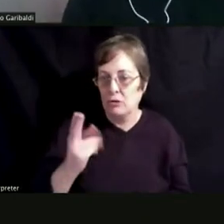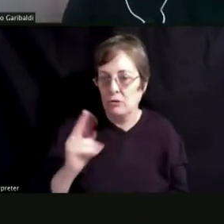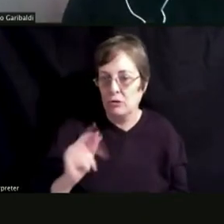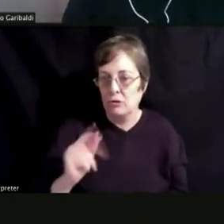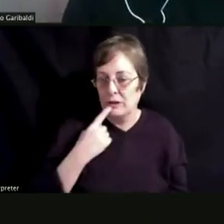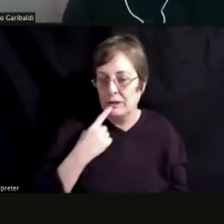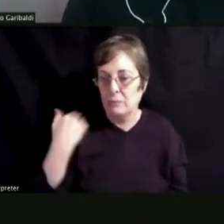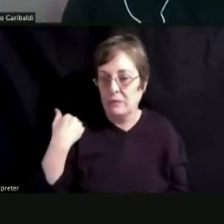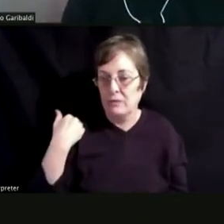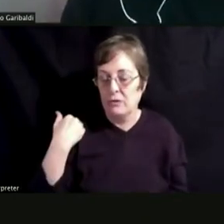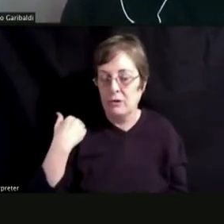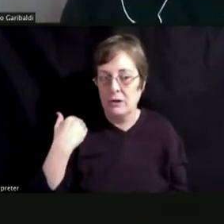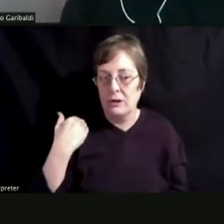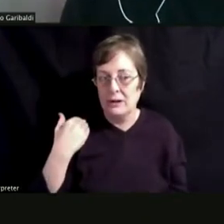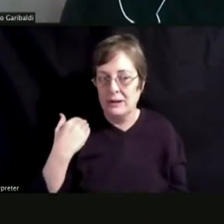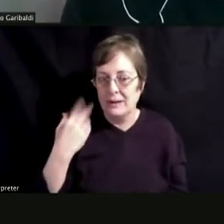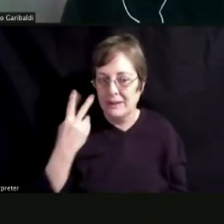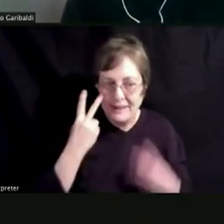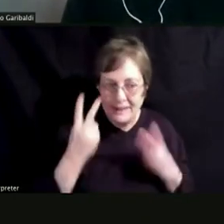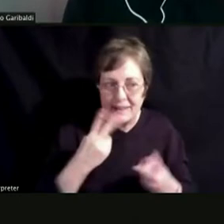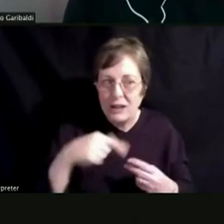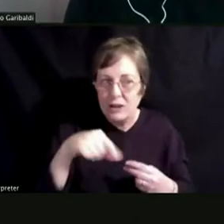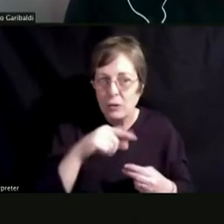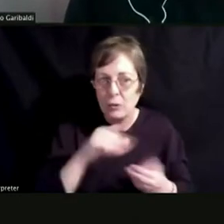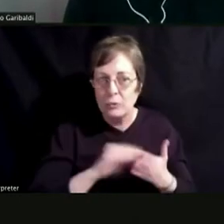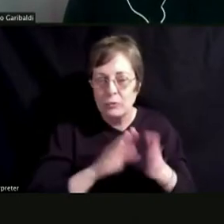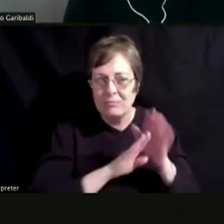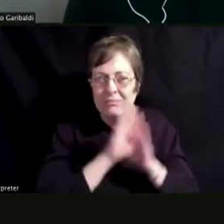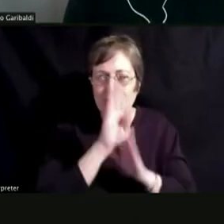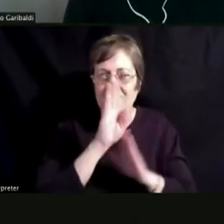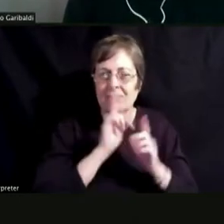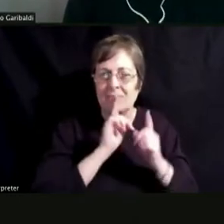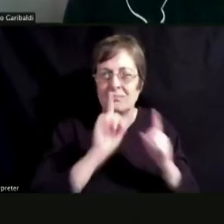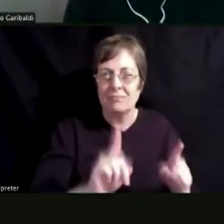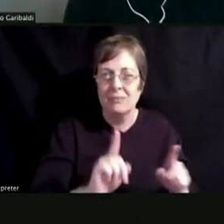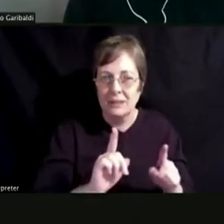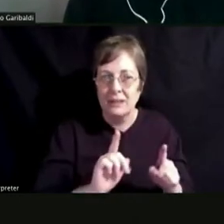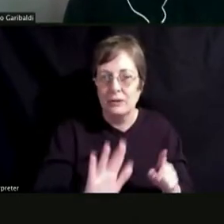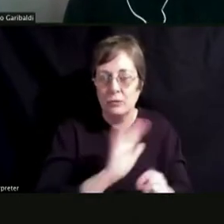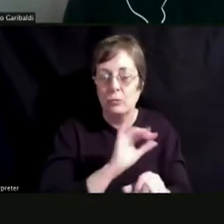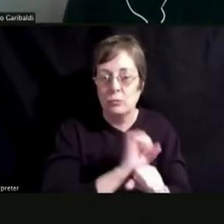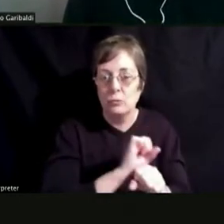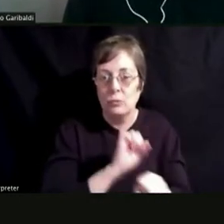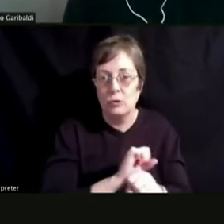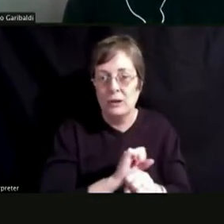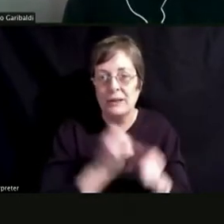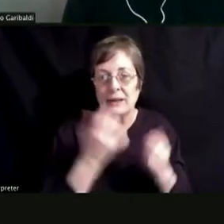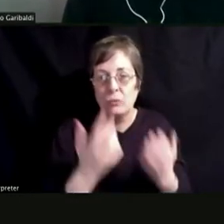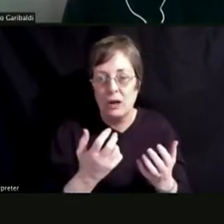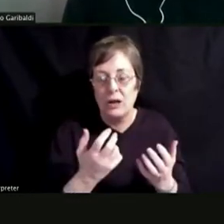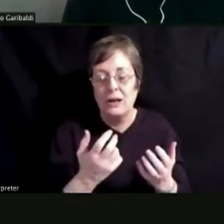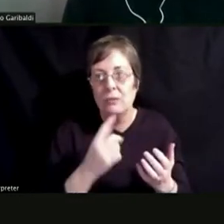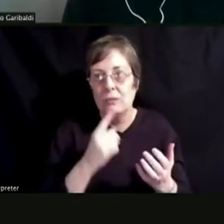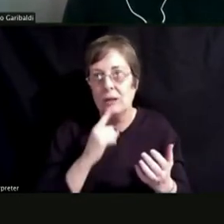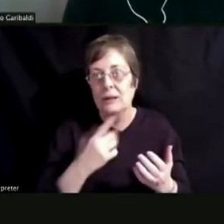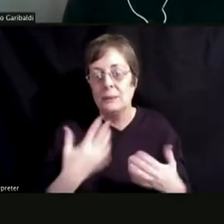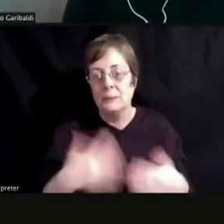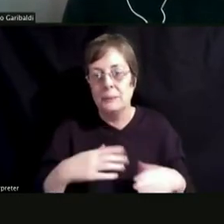students excel and succeed in what they want to do, that's probably the most rewarding thing about my